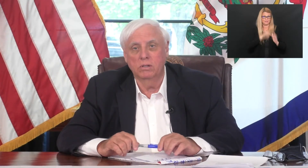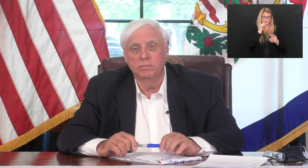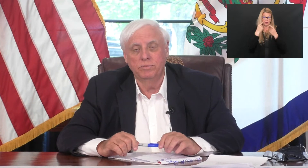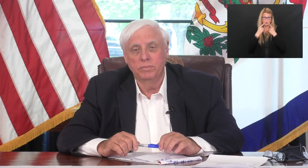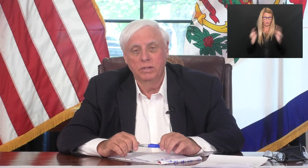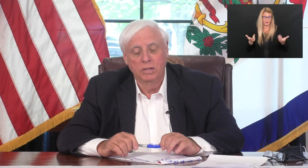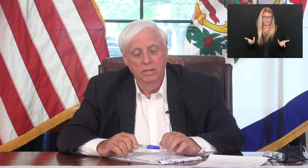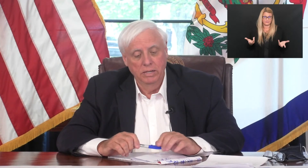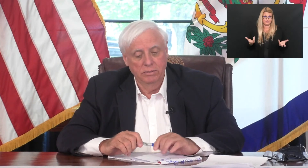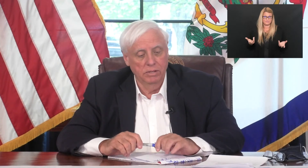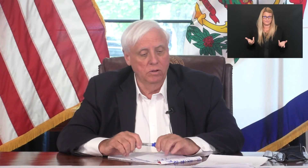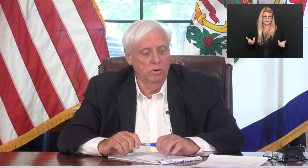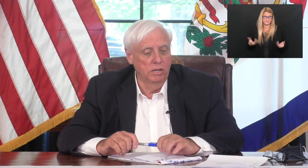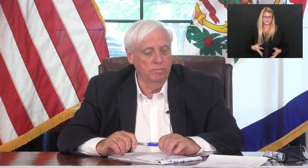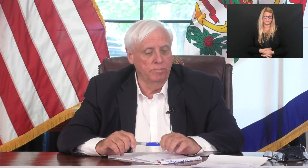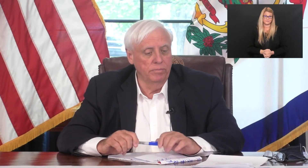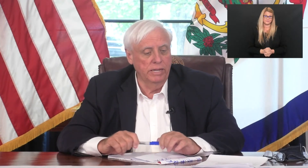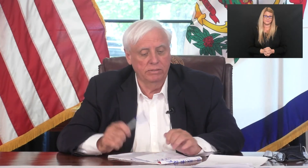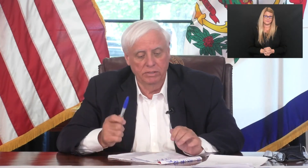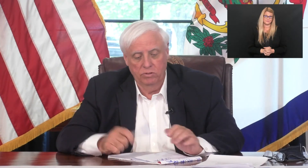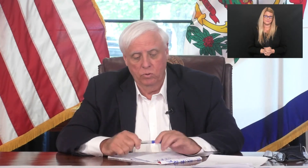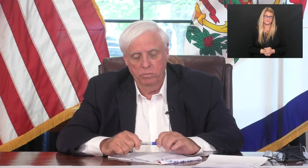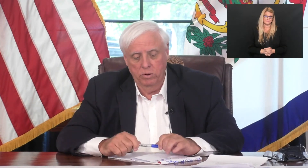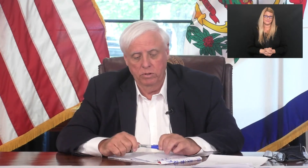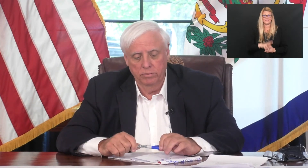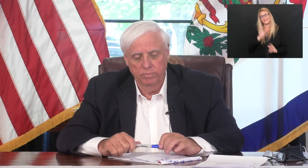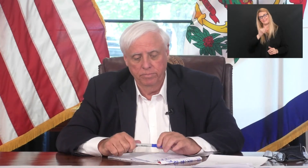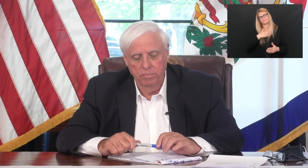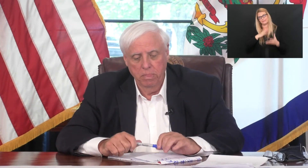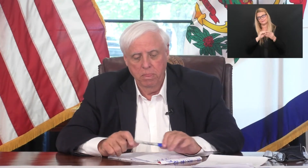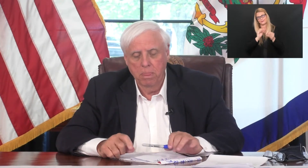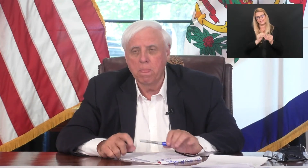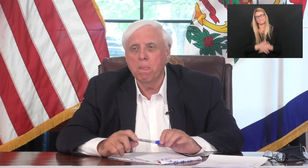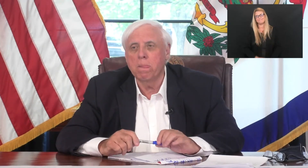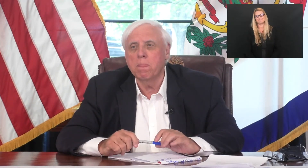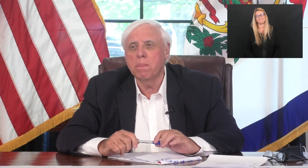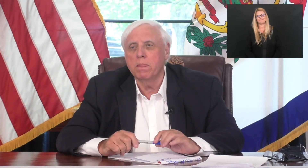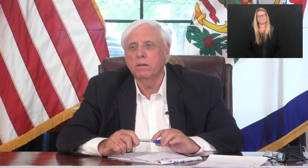work. And so that's that story, Mark.